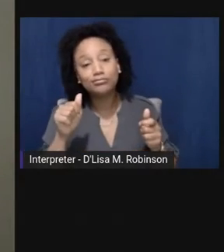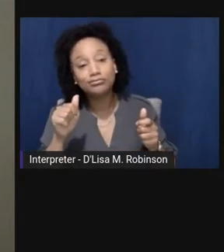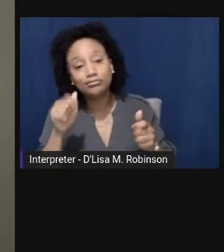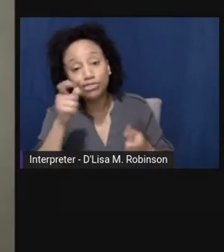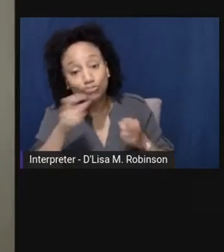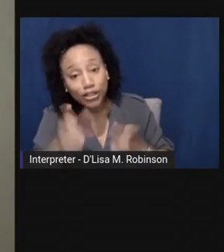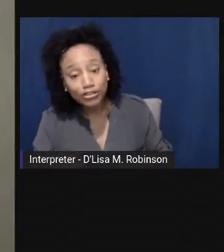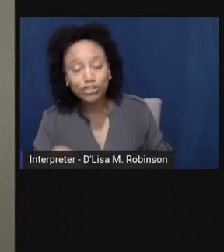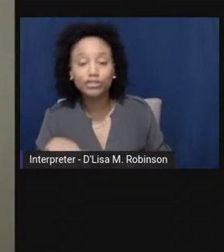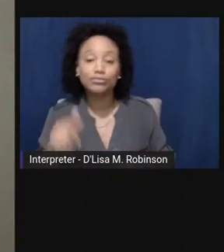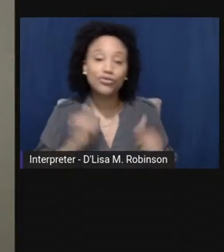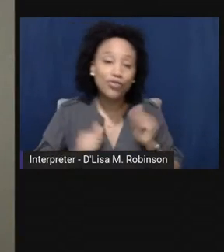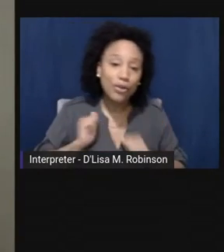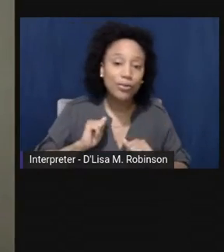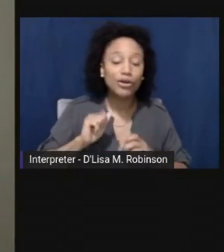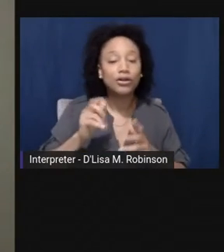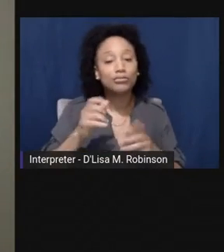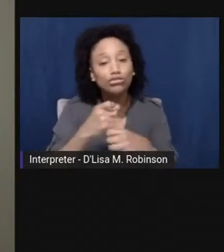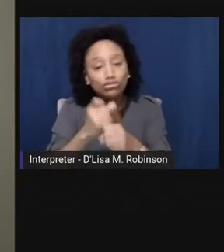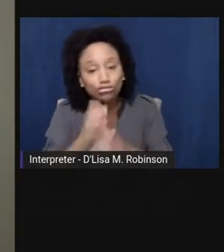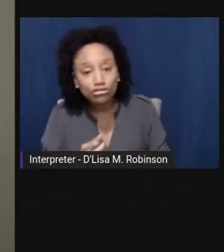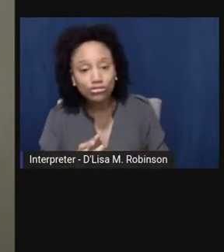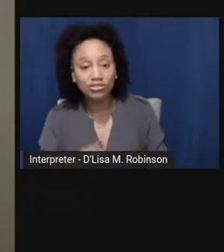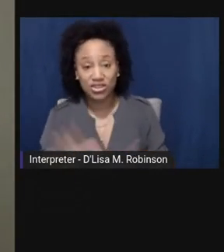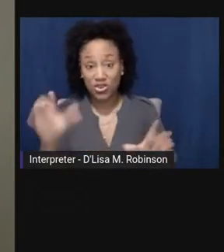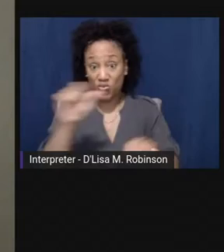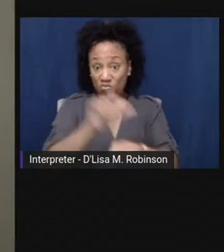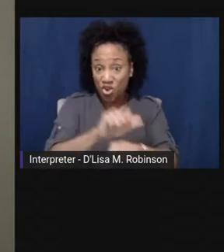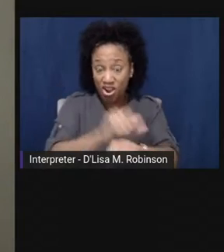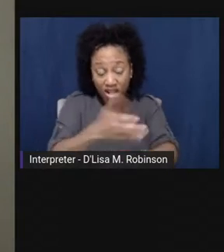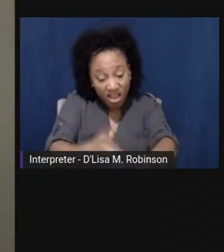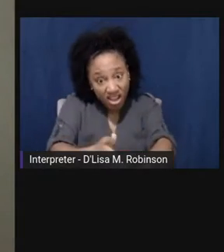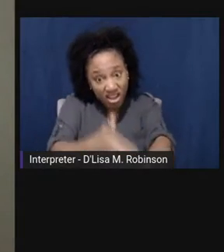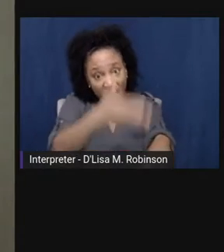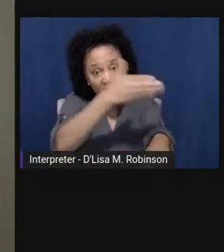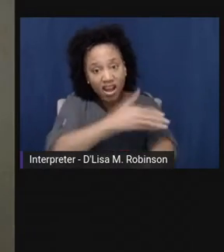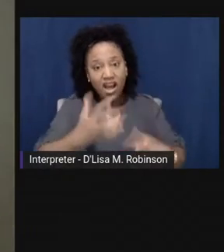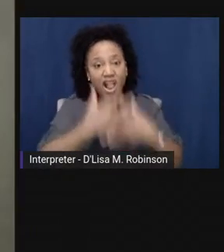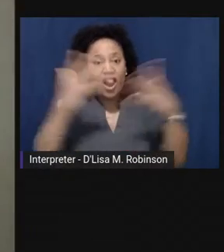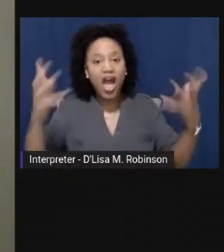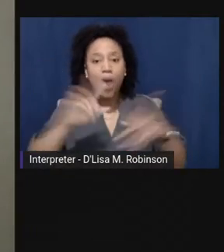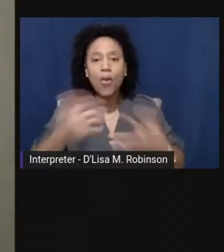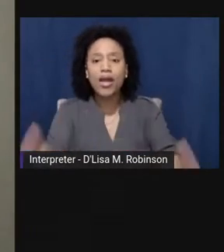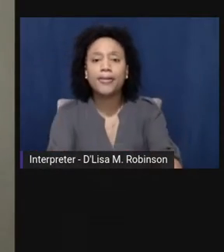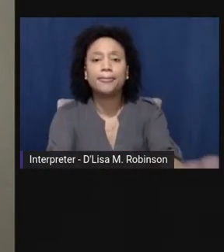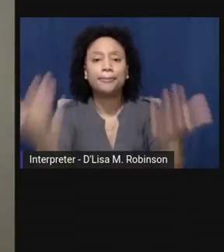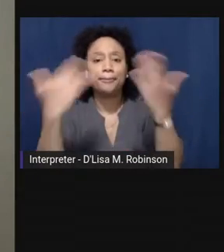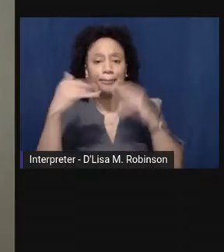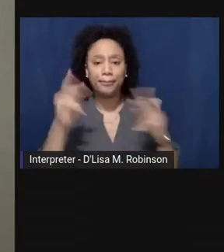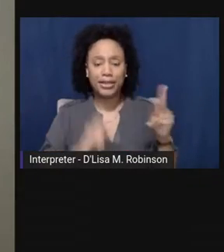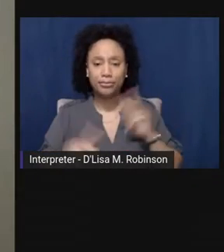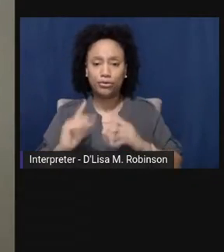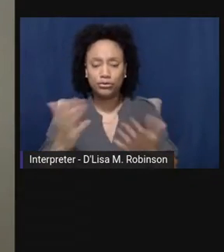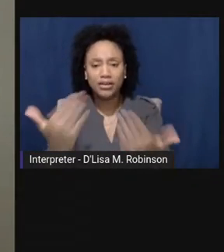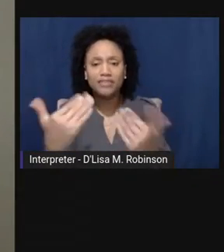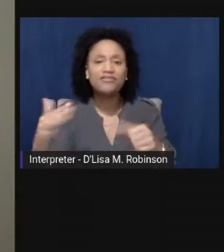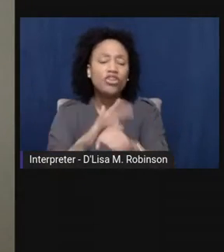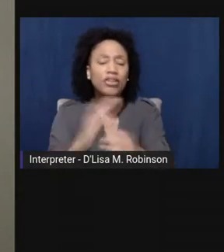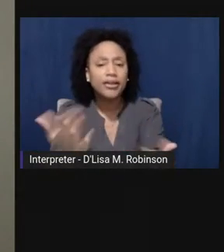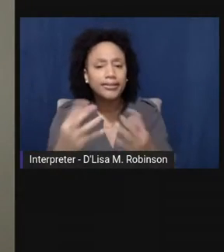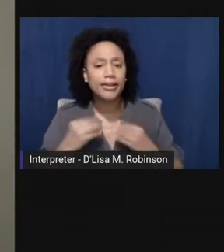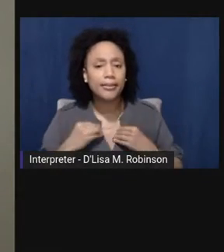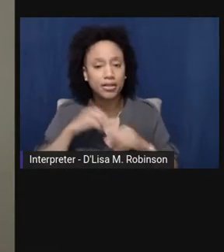designers, producers. I've learned that work grows immensely when I make space for them to bring themselves fully to the